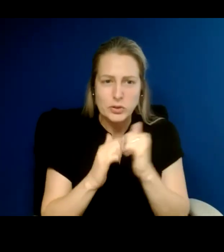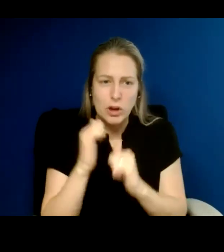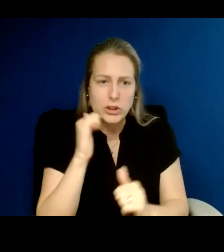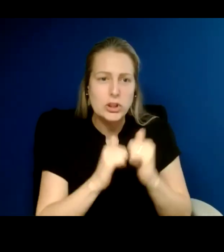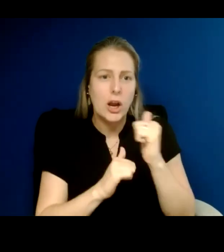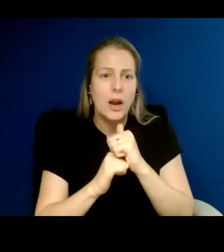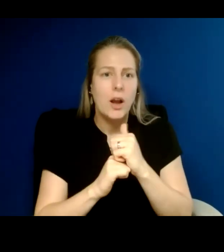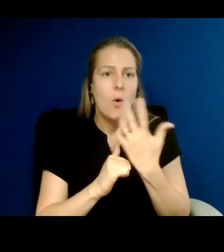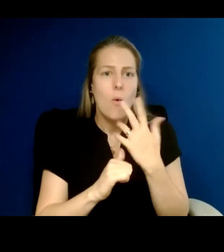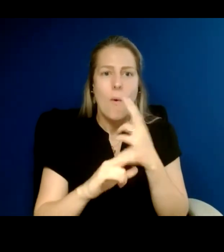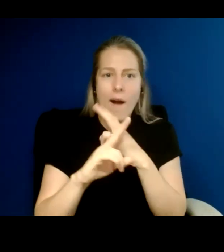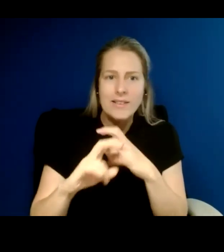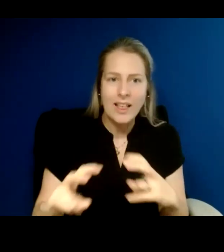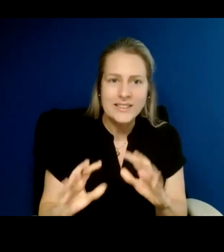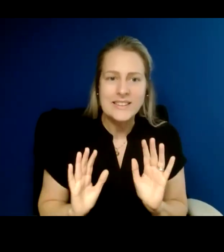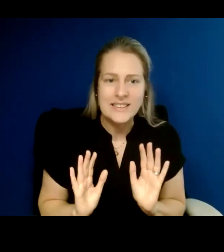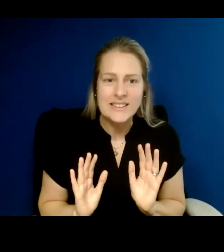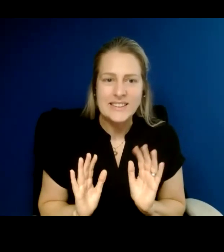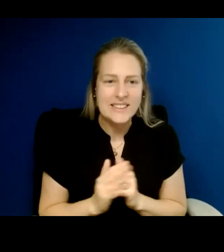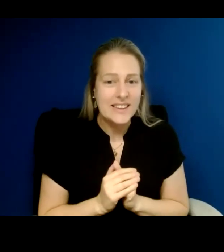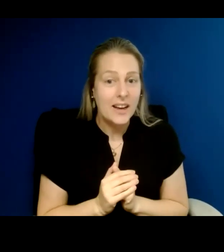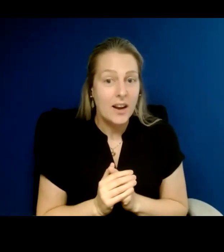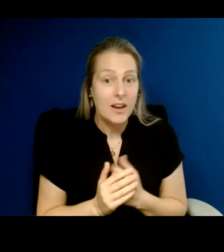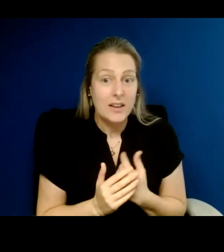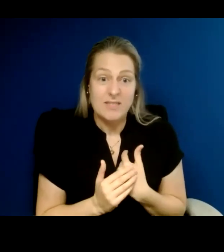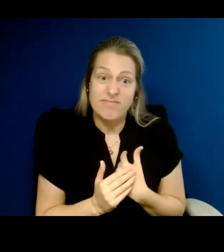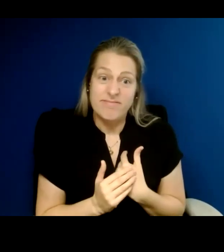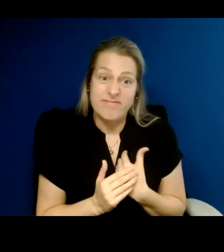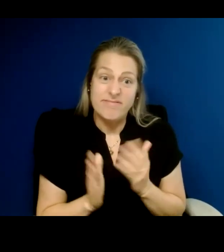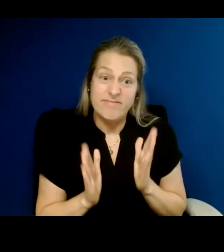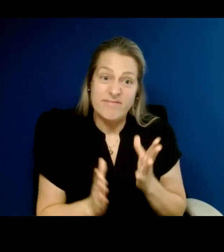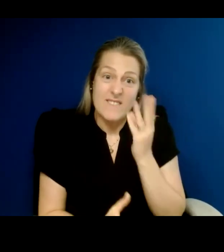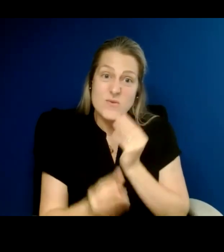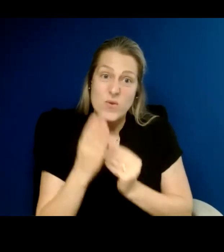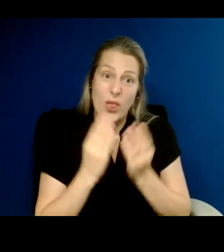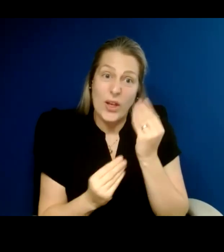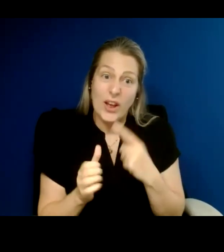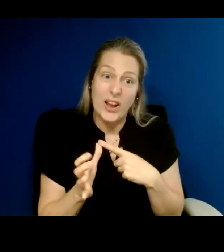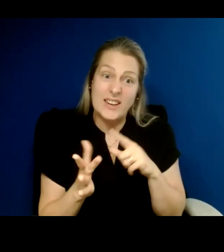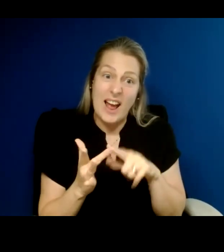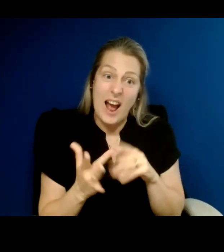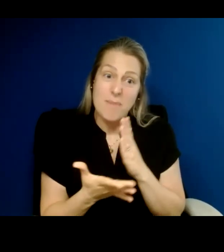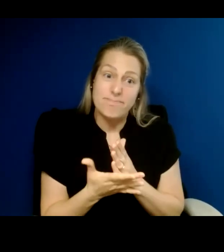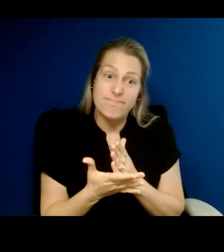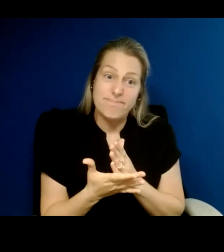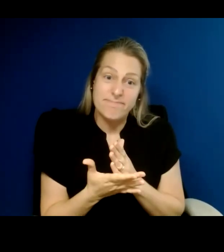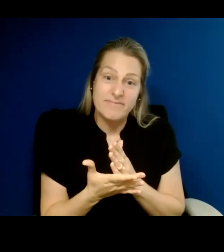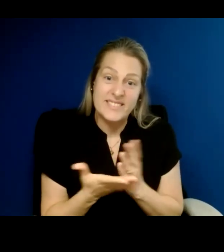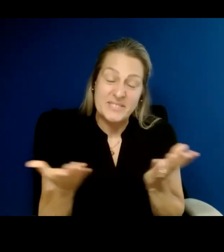this analysis, really. So I have just as much to learn in response to that question